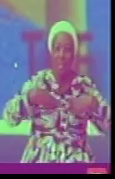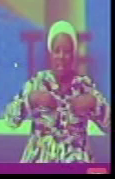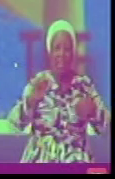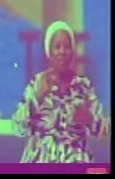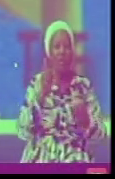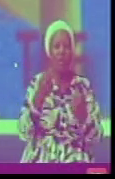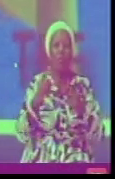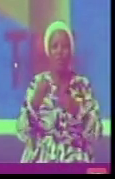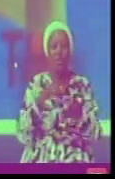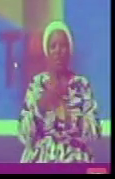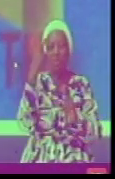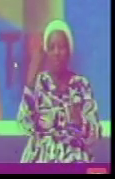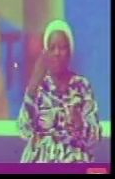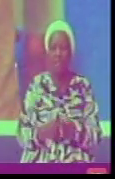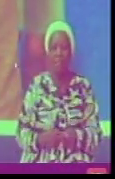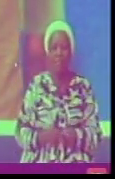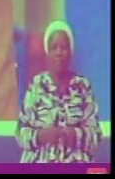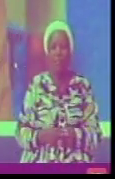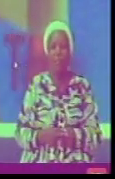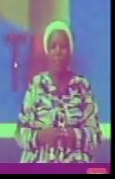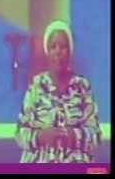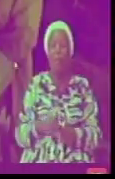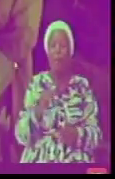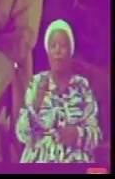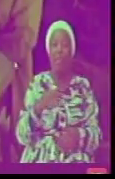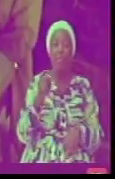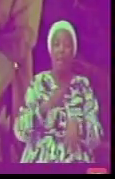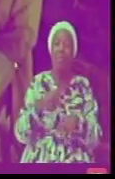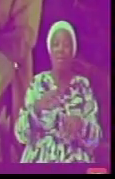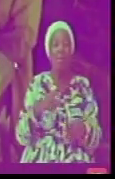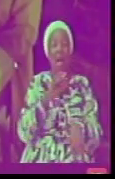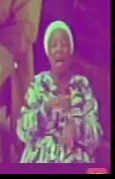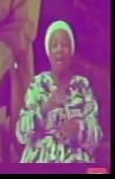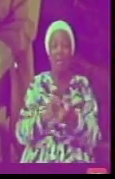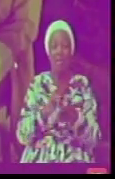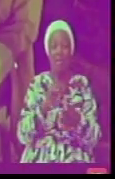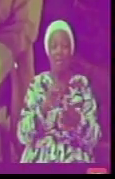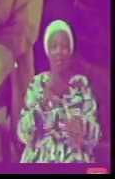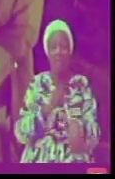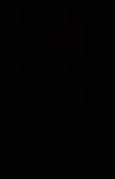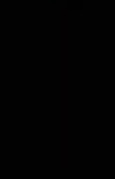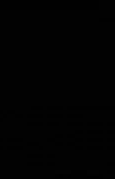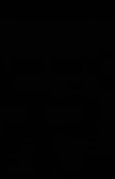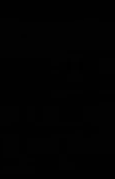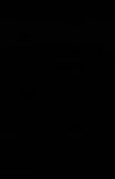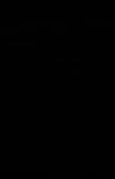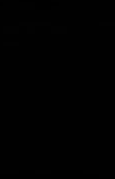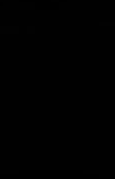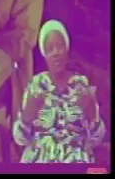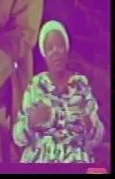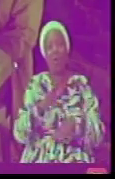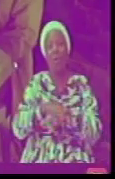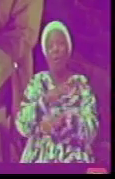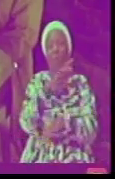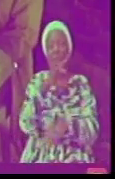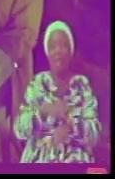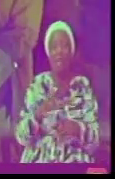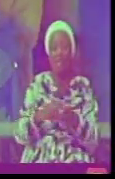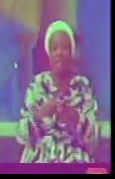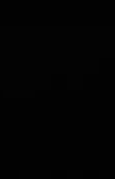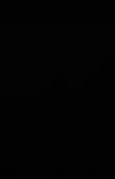tonight. Healing is coming to you. So the time that Jesus lived here on earth,